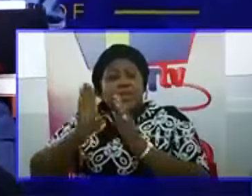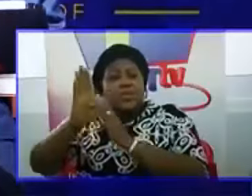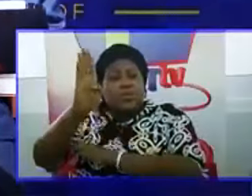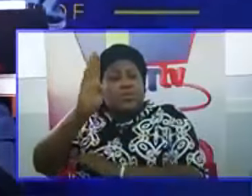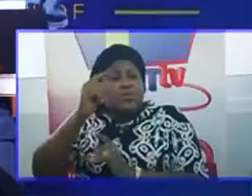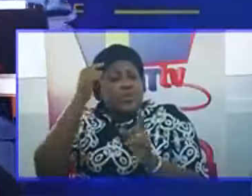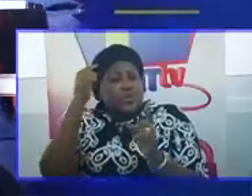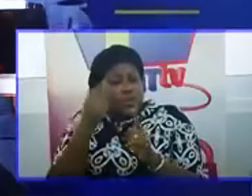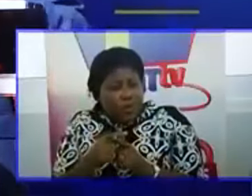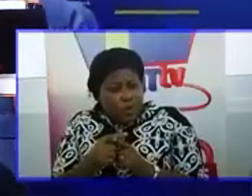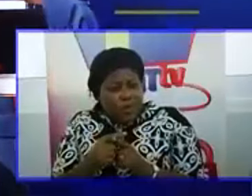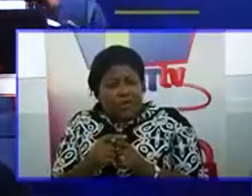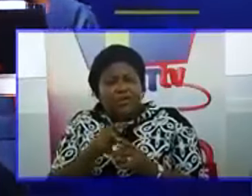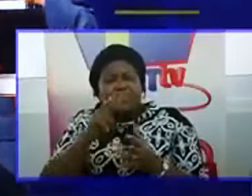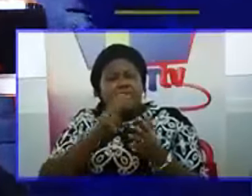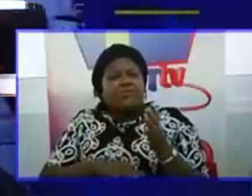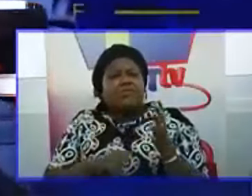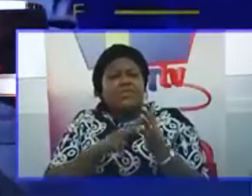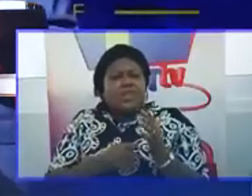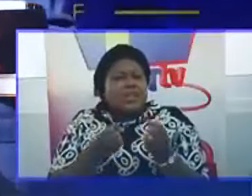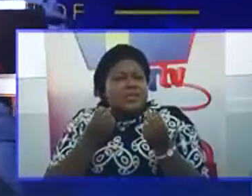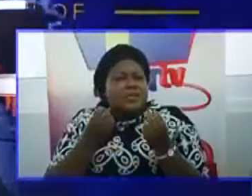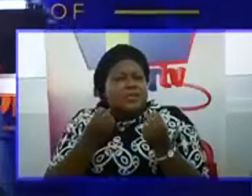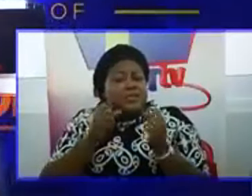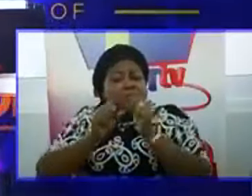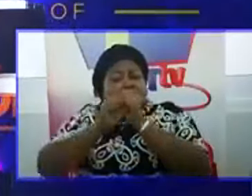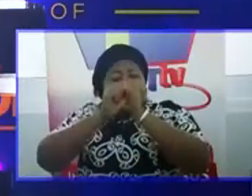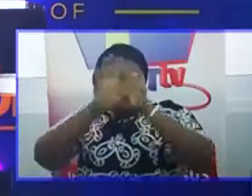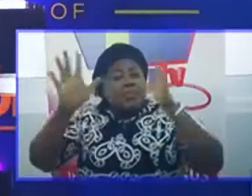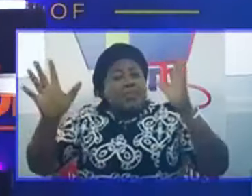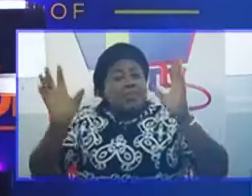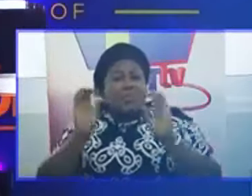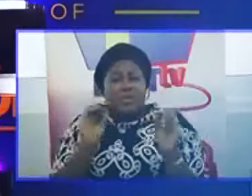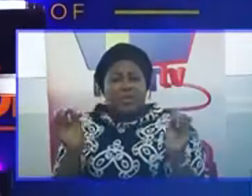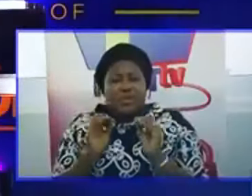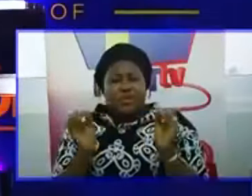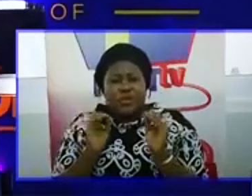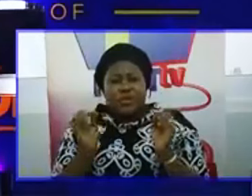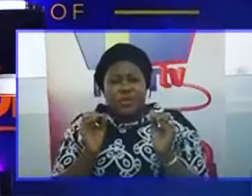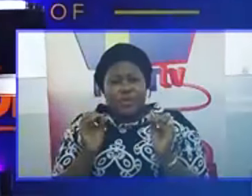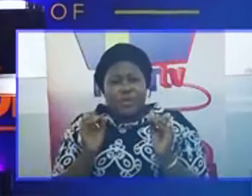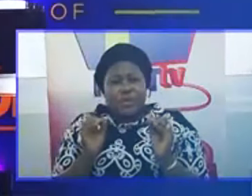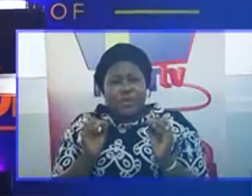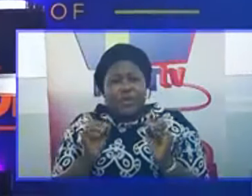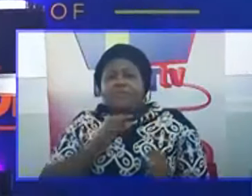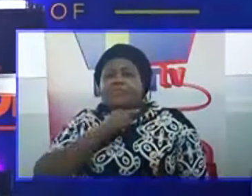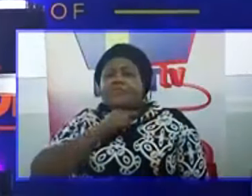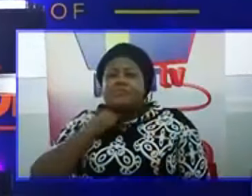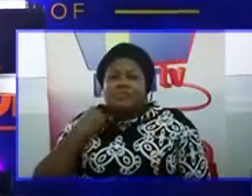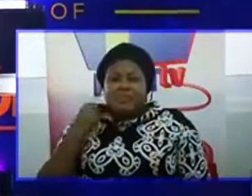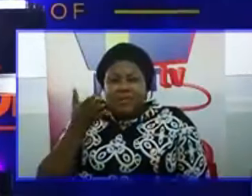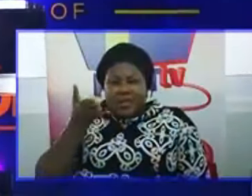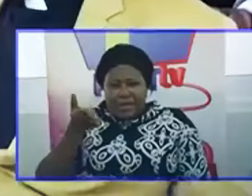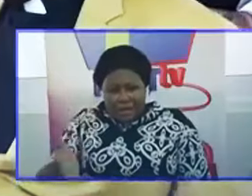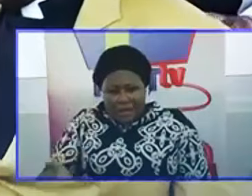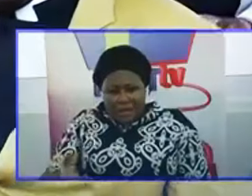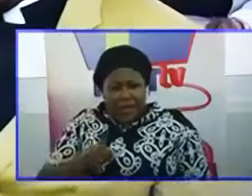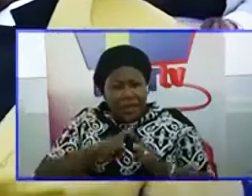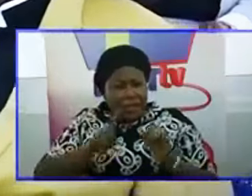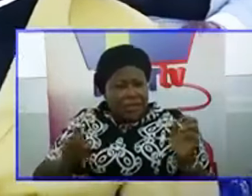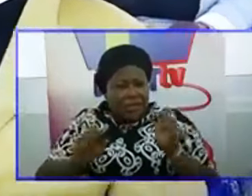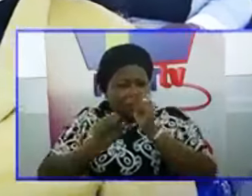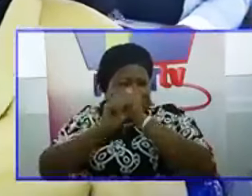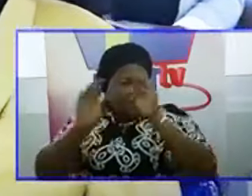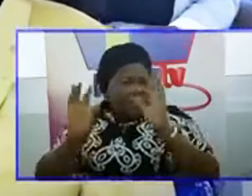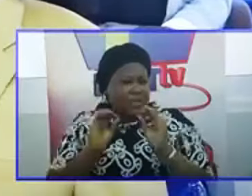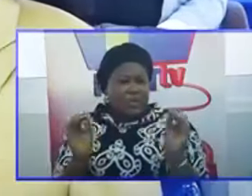rare. There were not many visions, even though there were priests. There were not many visions. The word of